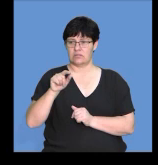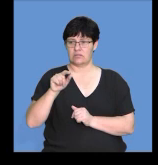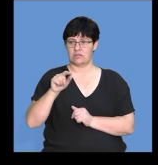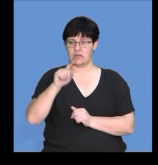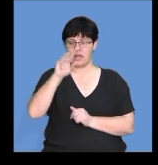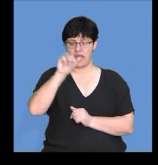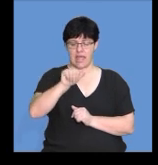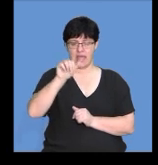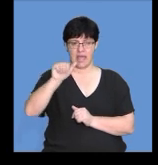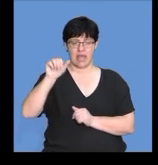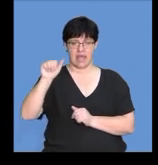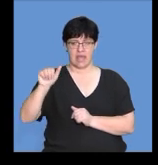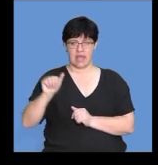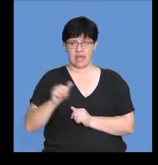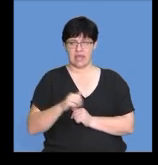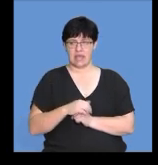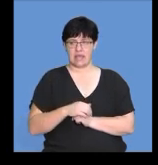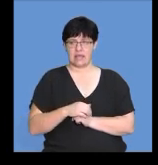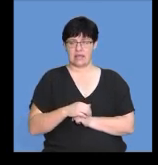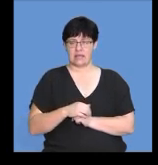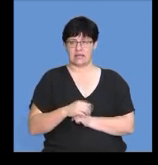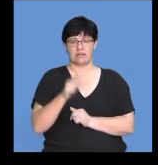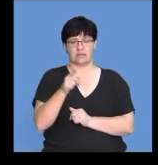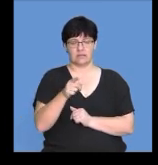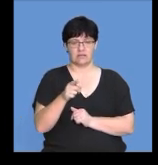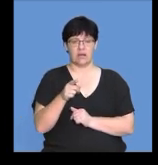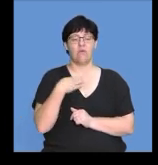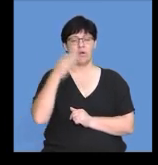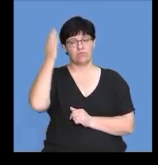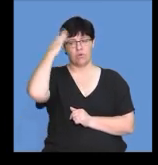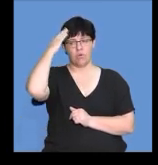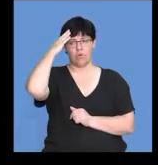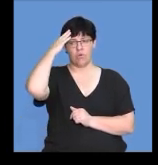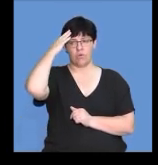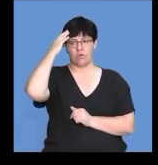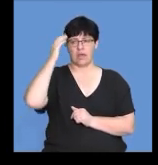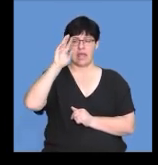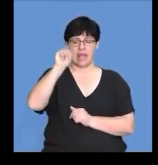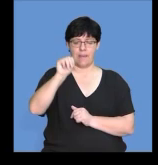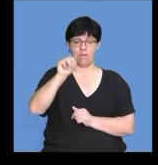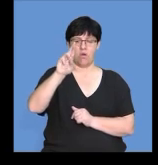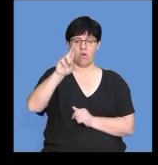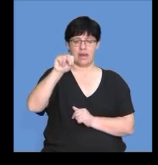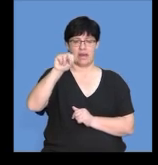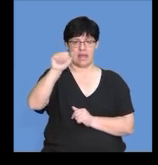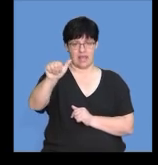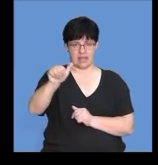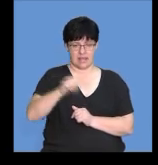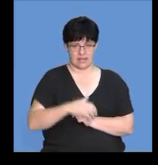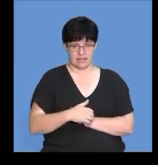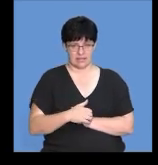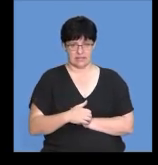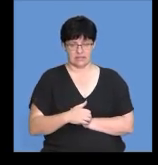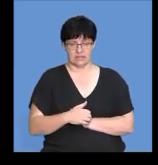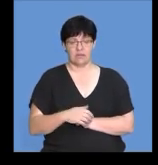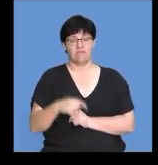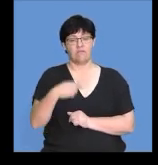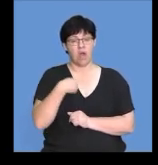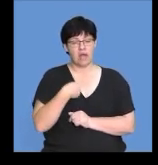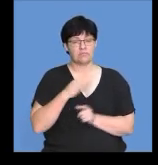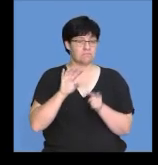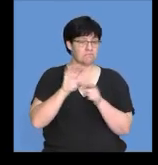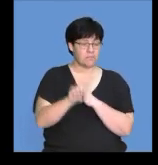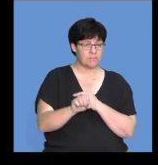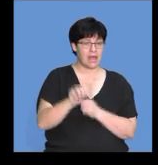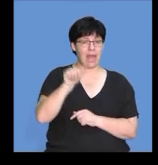it's AAA, and AAA is what we know as mRNA. Okay? In order for us to determine